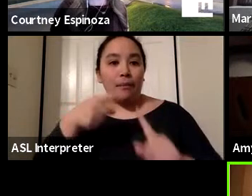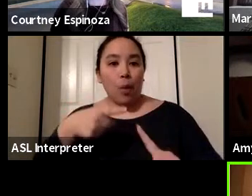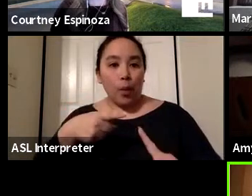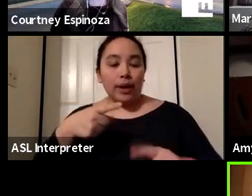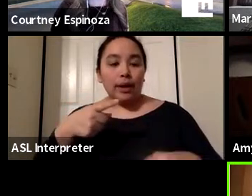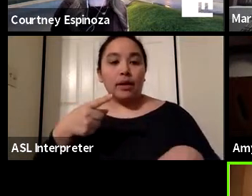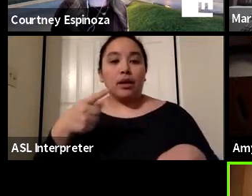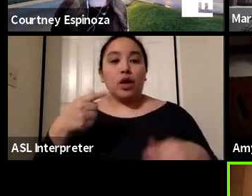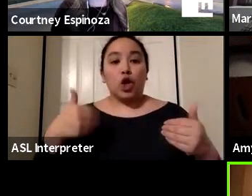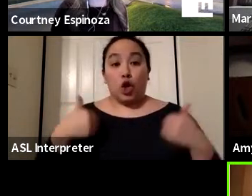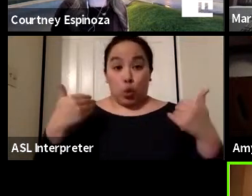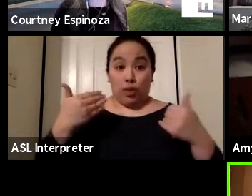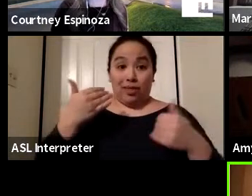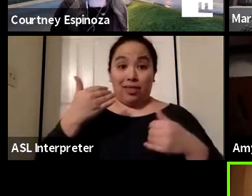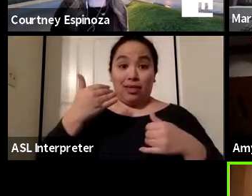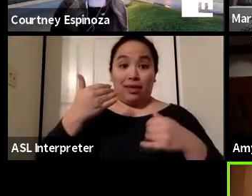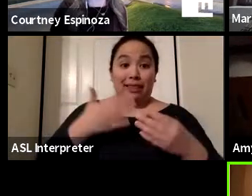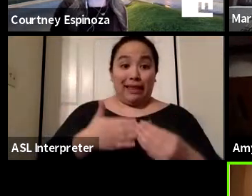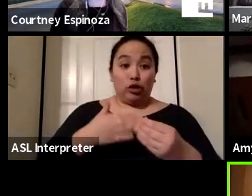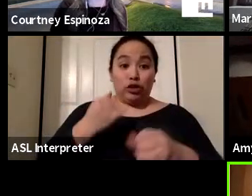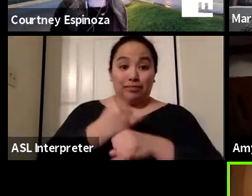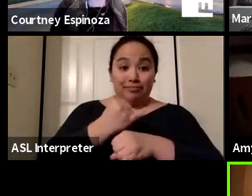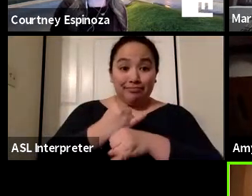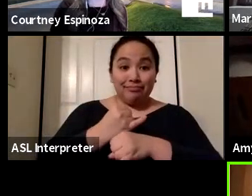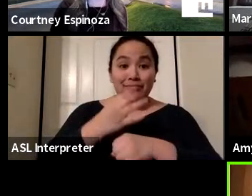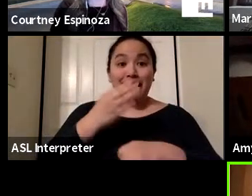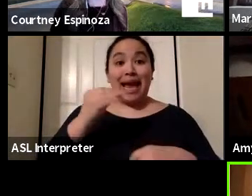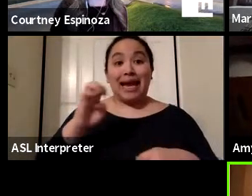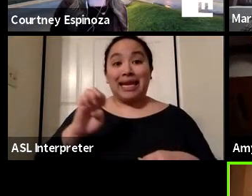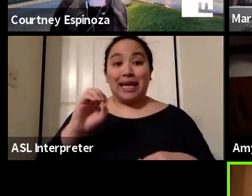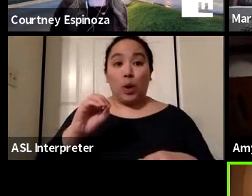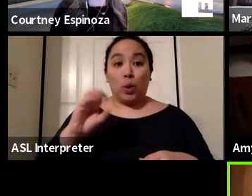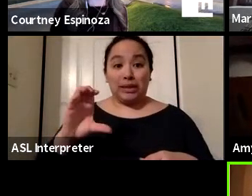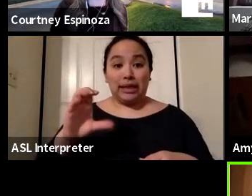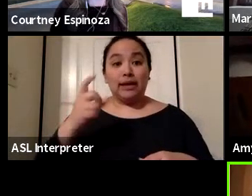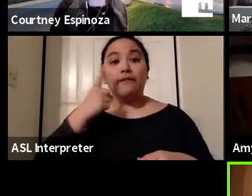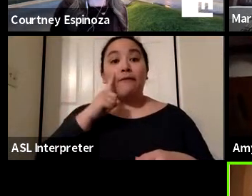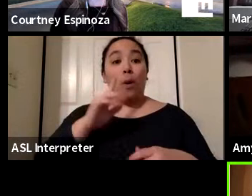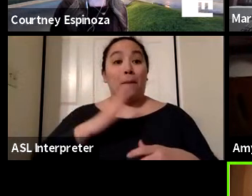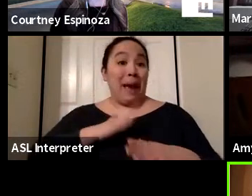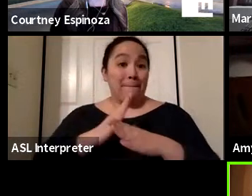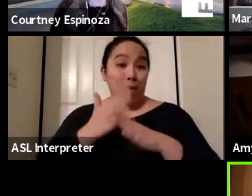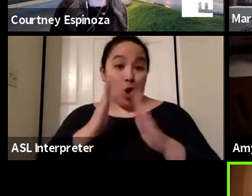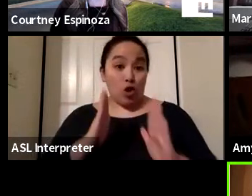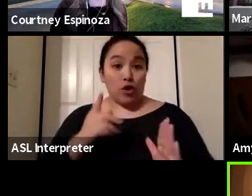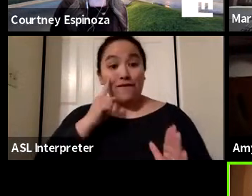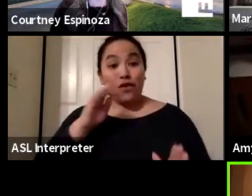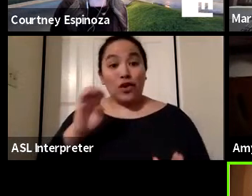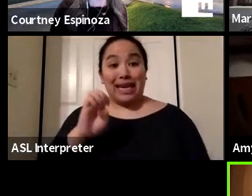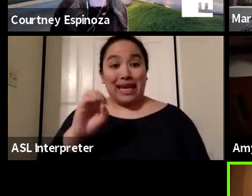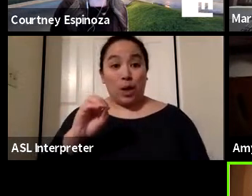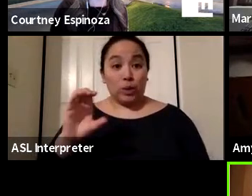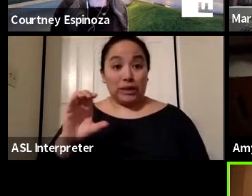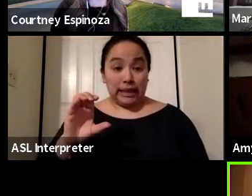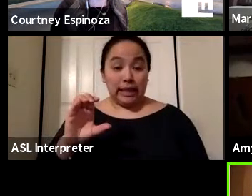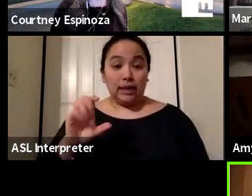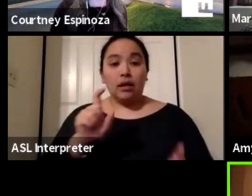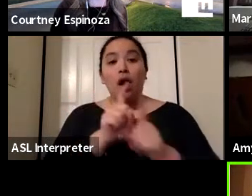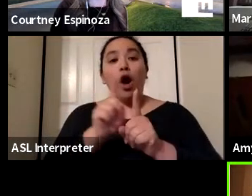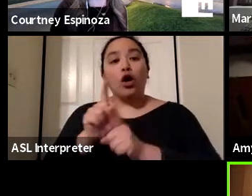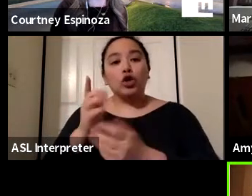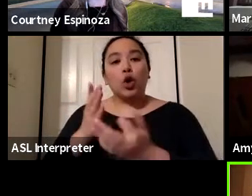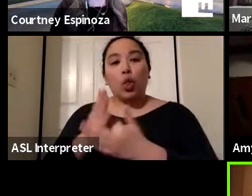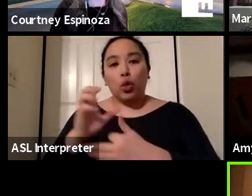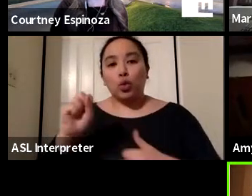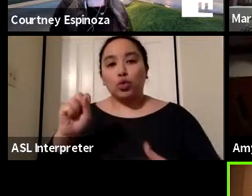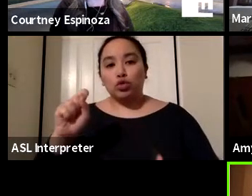So Youth Leadership Institute and EOC working together on this. The partners that I work with EOC are also, through Street Saints, are